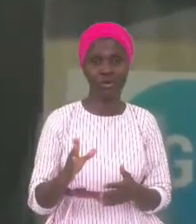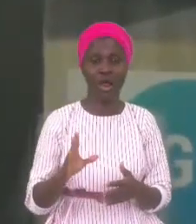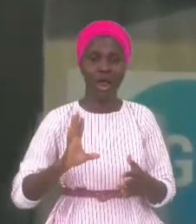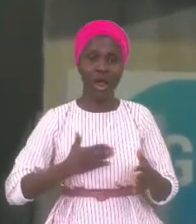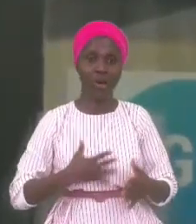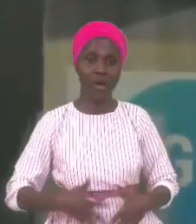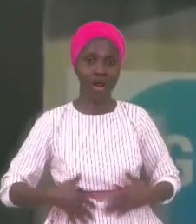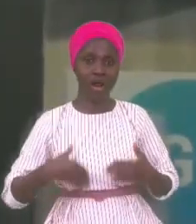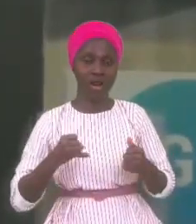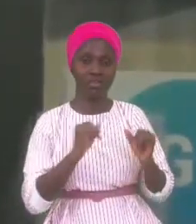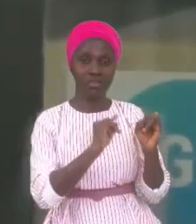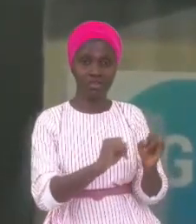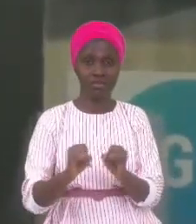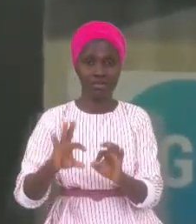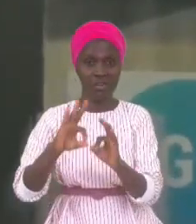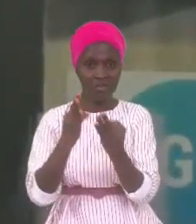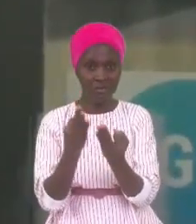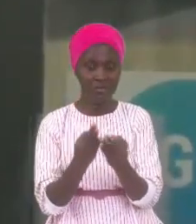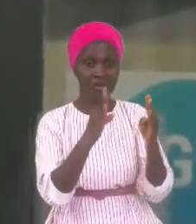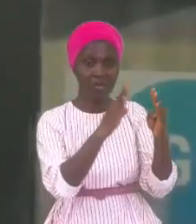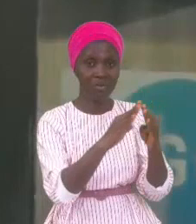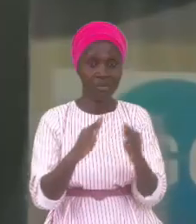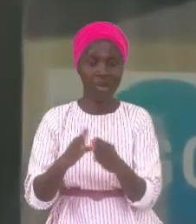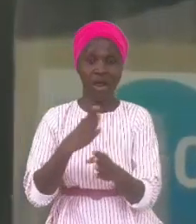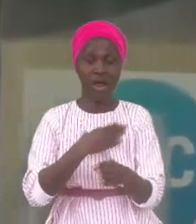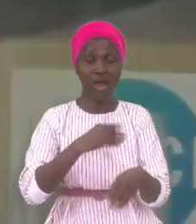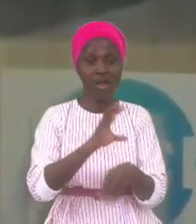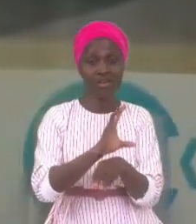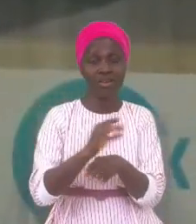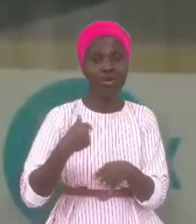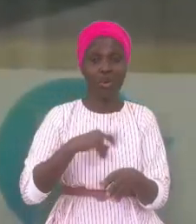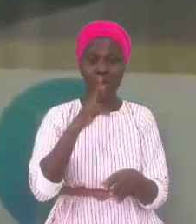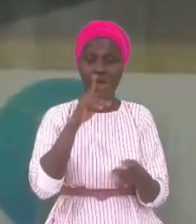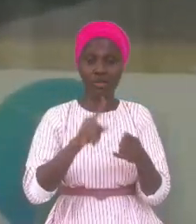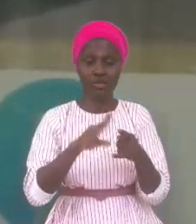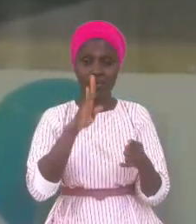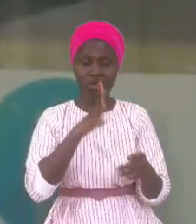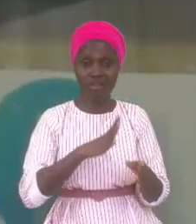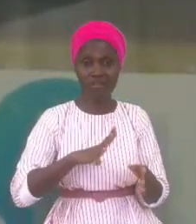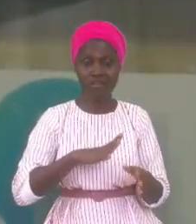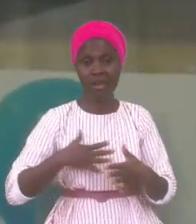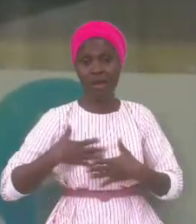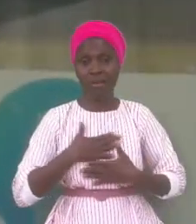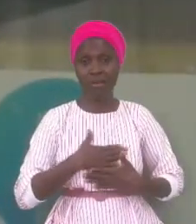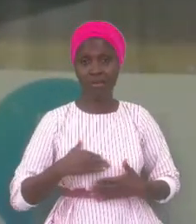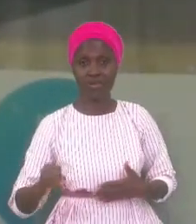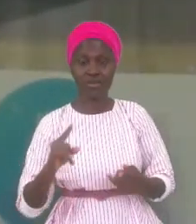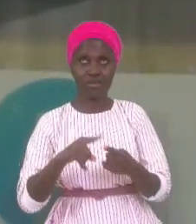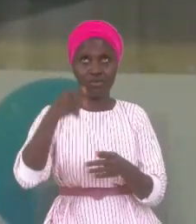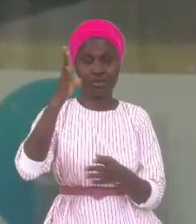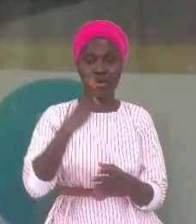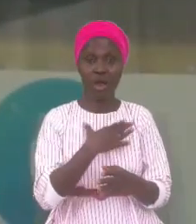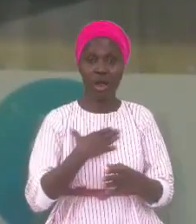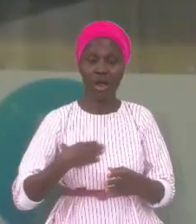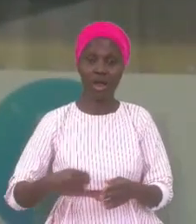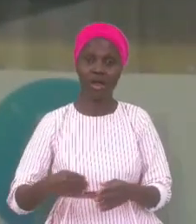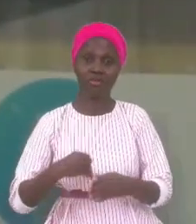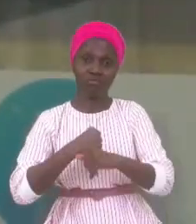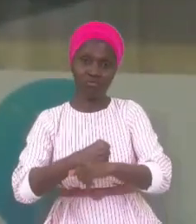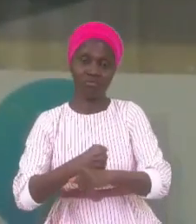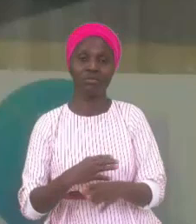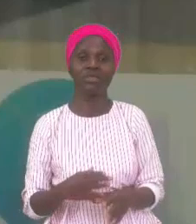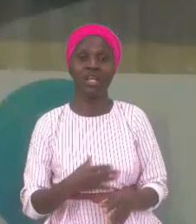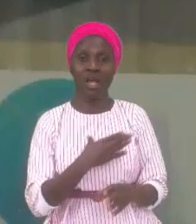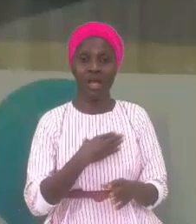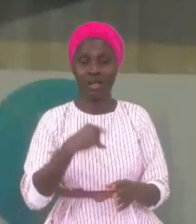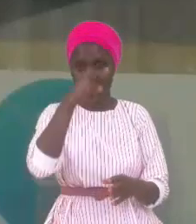families, communities, and local churches, were supposed to be pleasant unto the Lord, protective. And because the Lord